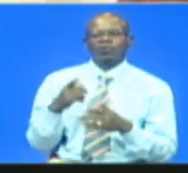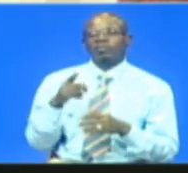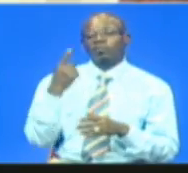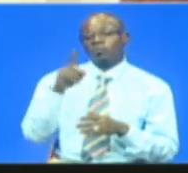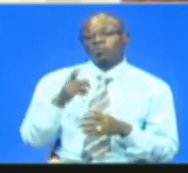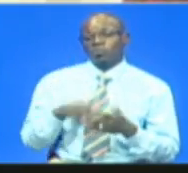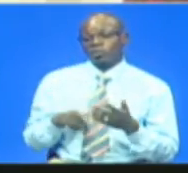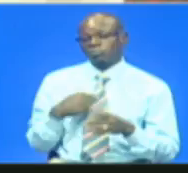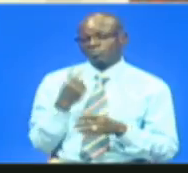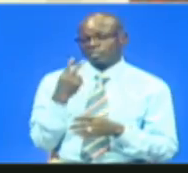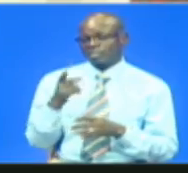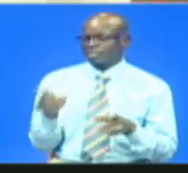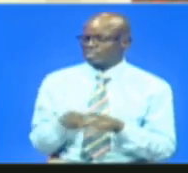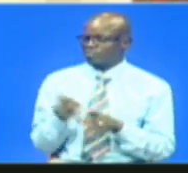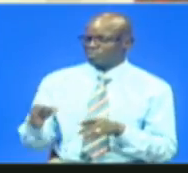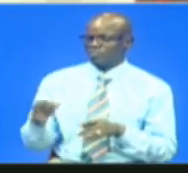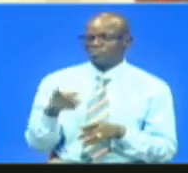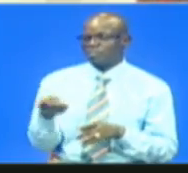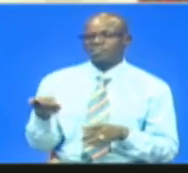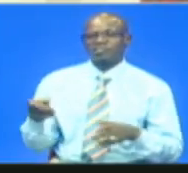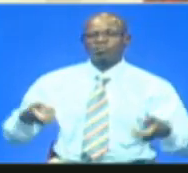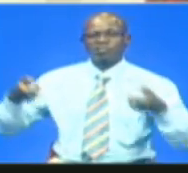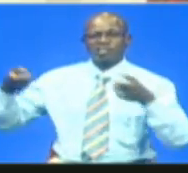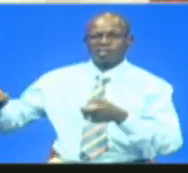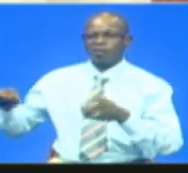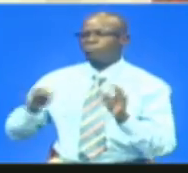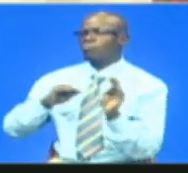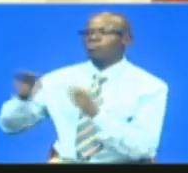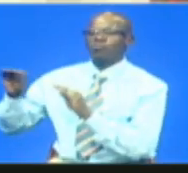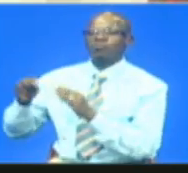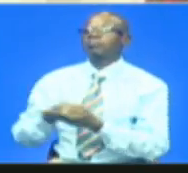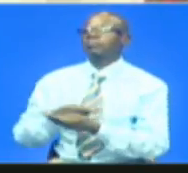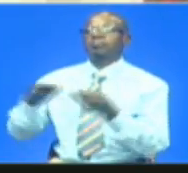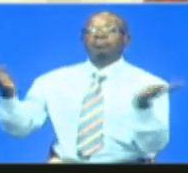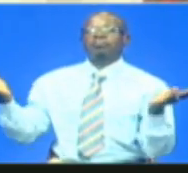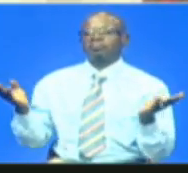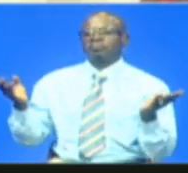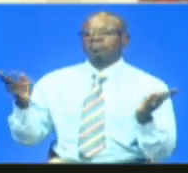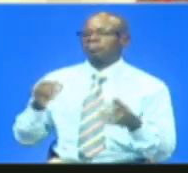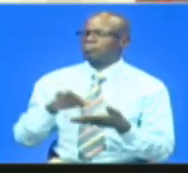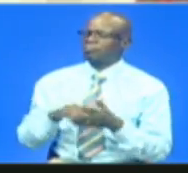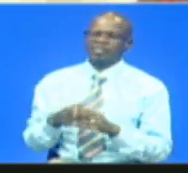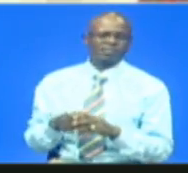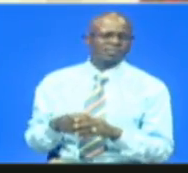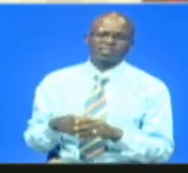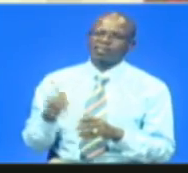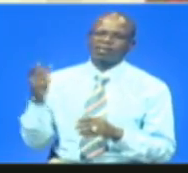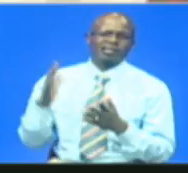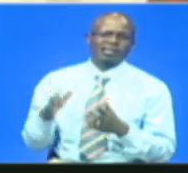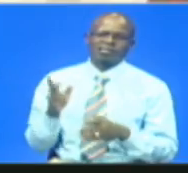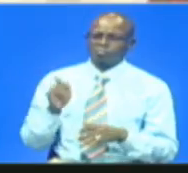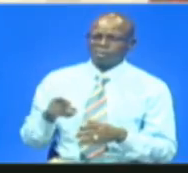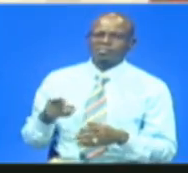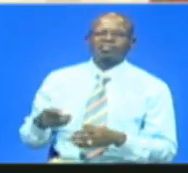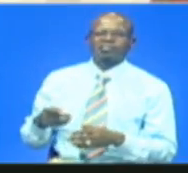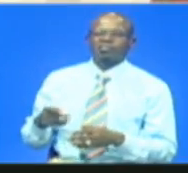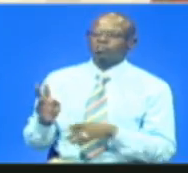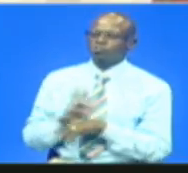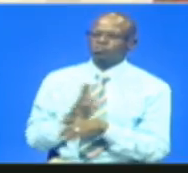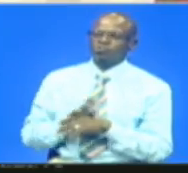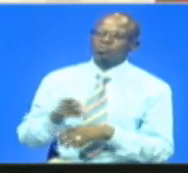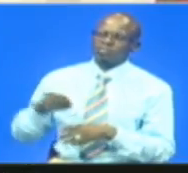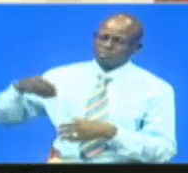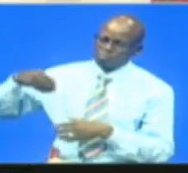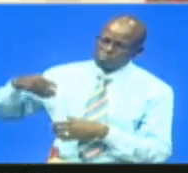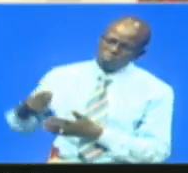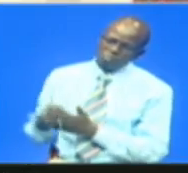this container is taken to wherever they want to take them, at the end of the day, Kenyans will have to go back and dig bigger into their pockets